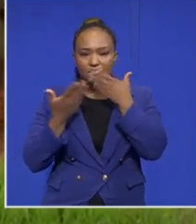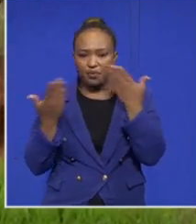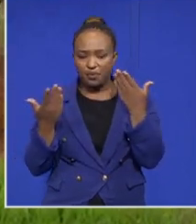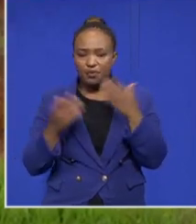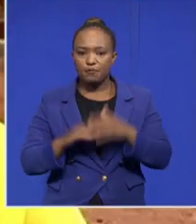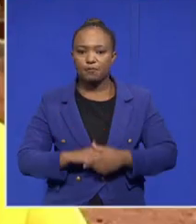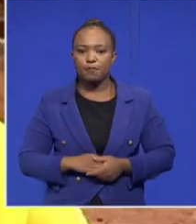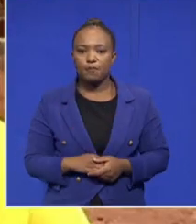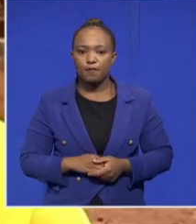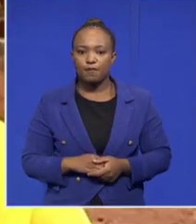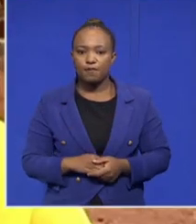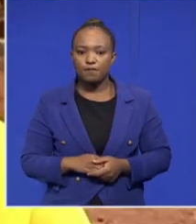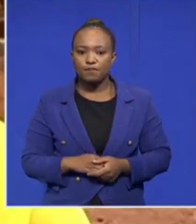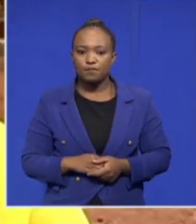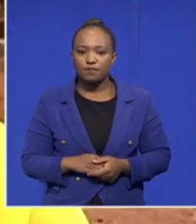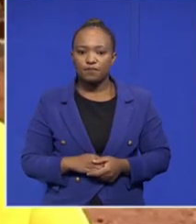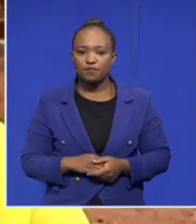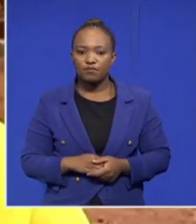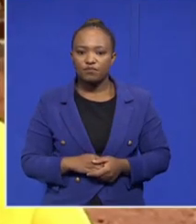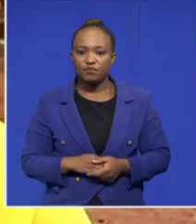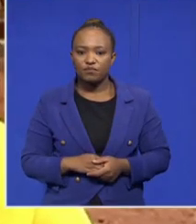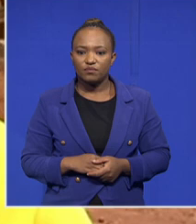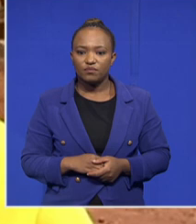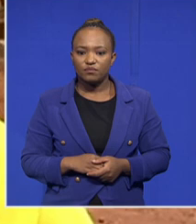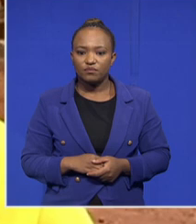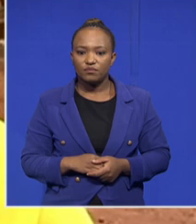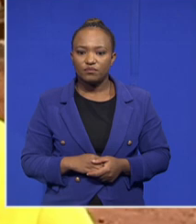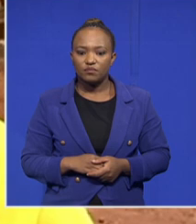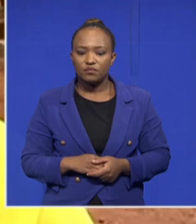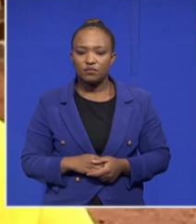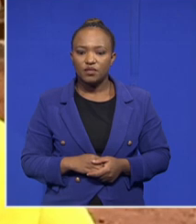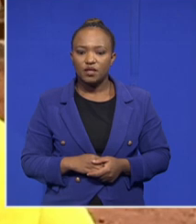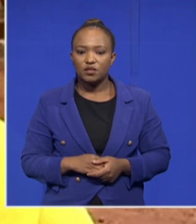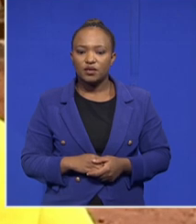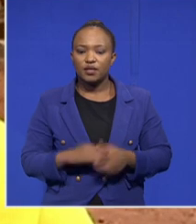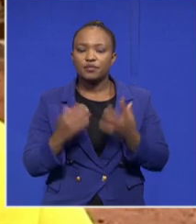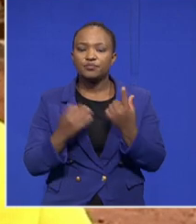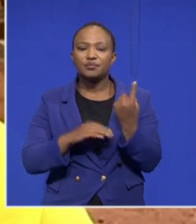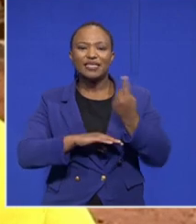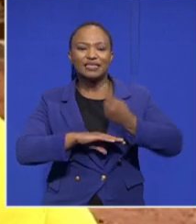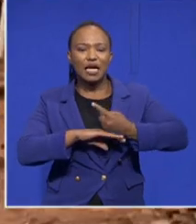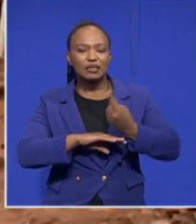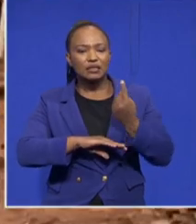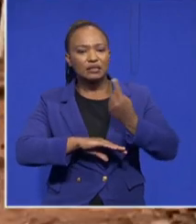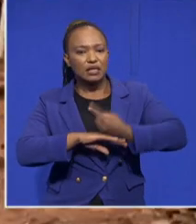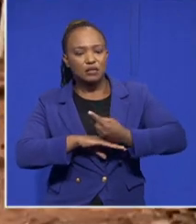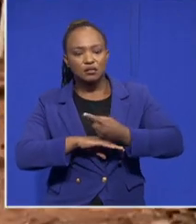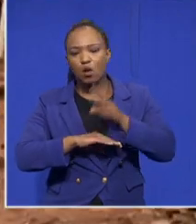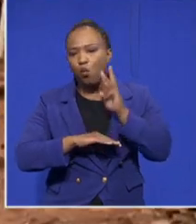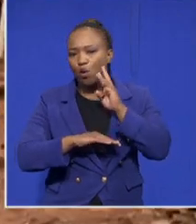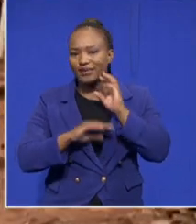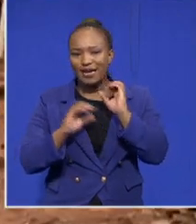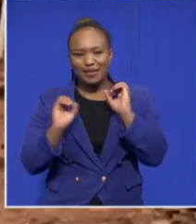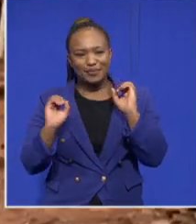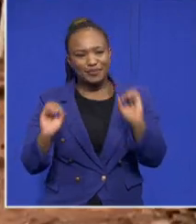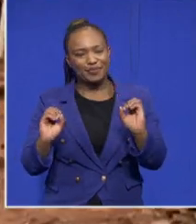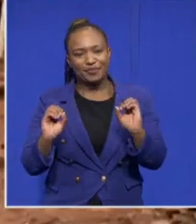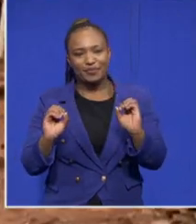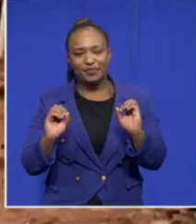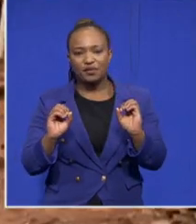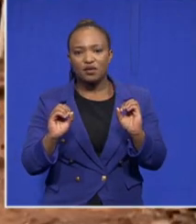We are struggling. Sometimes there's water and most times we go days and weeks without water. The truck